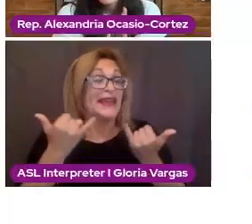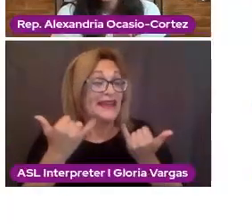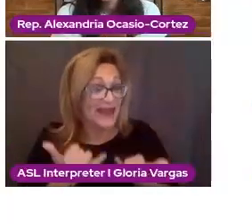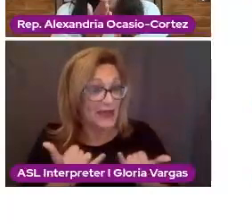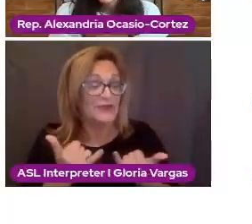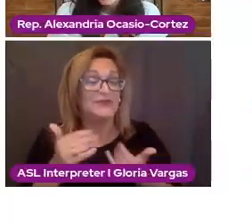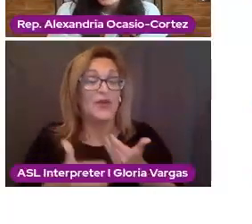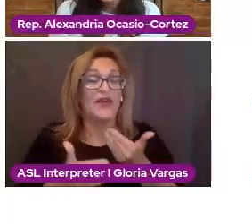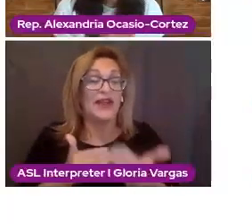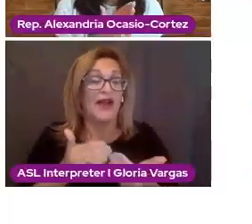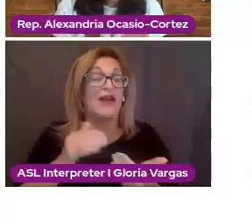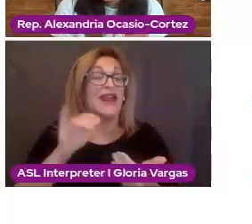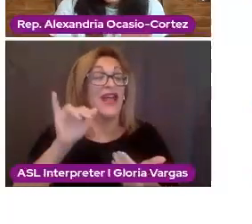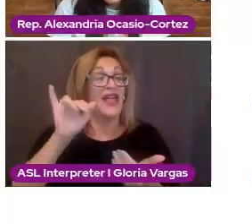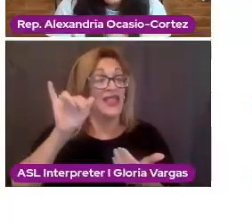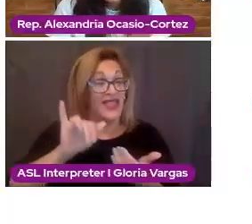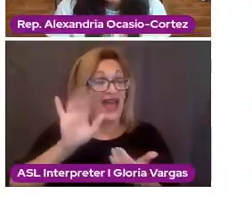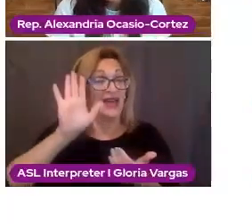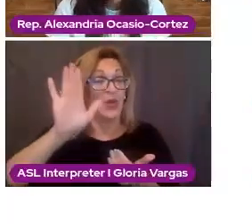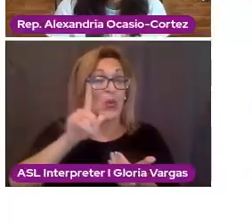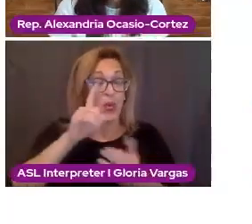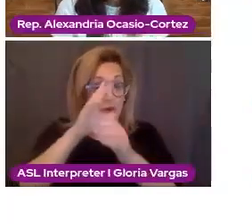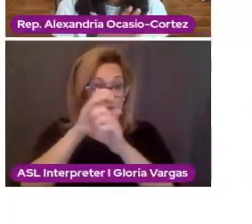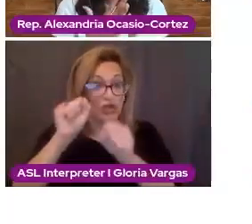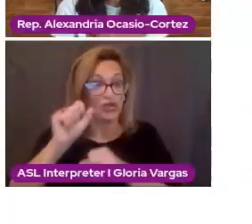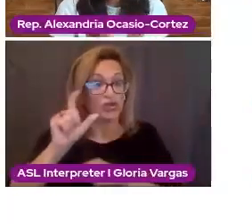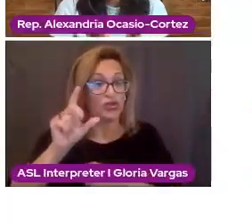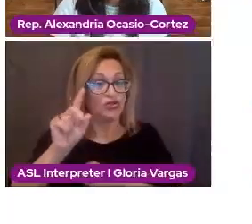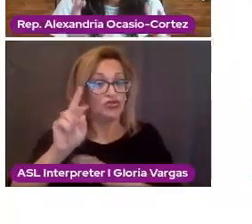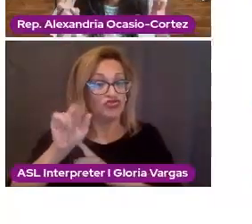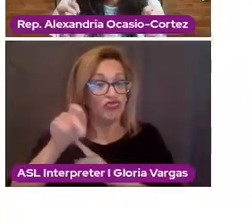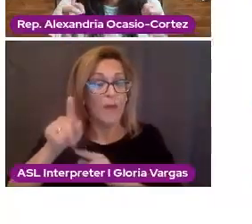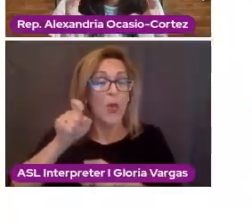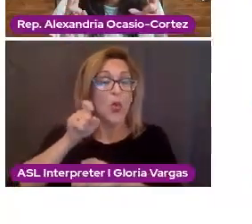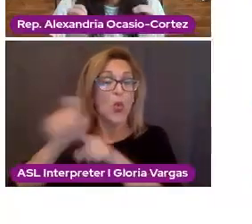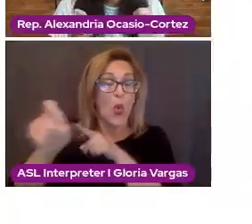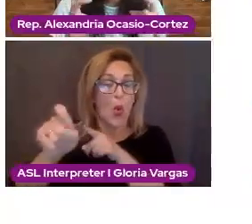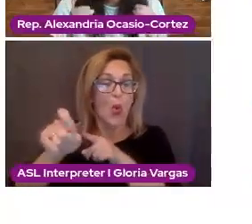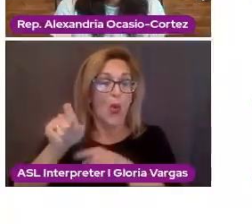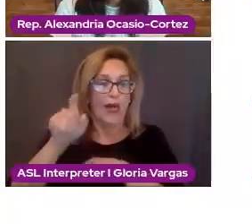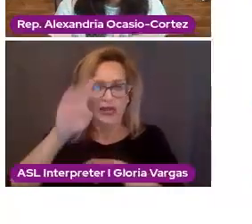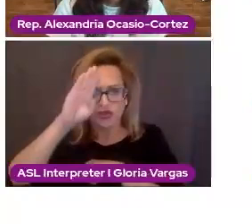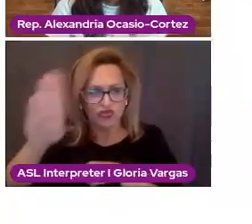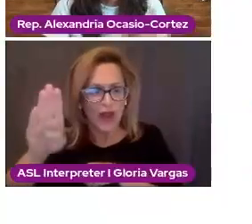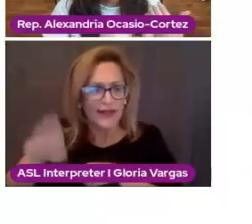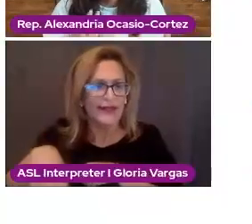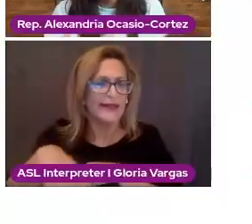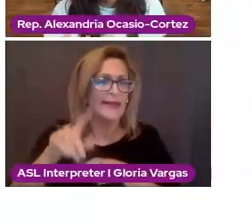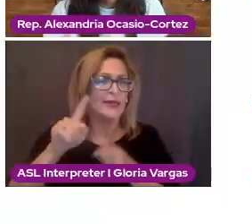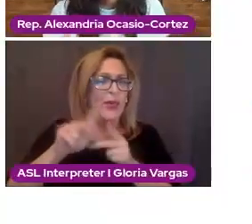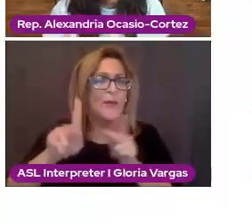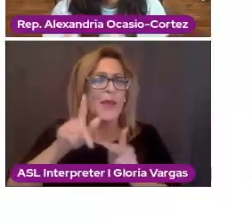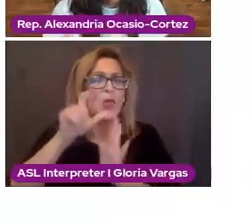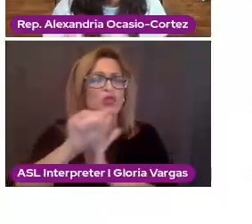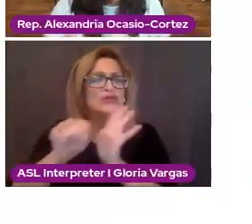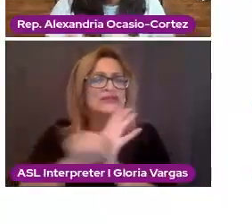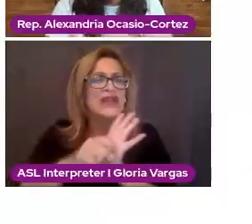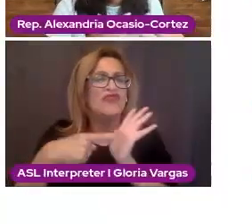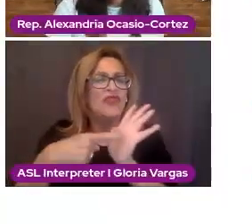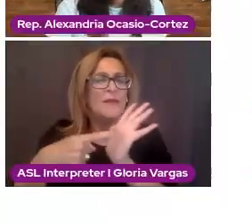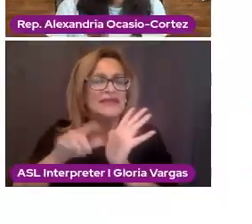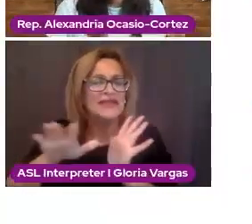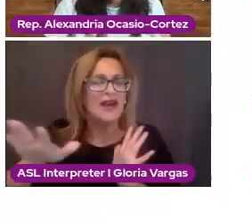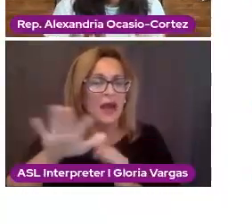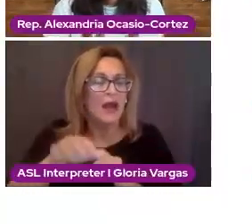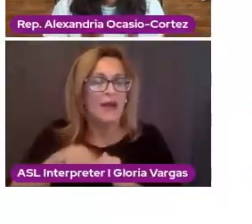also directly called state election officials and asked them to, quote unquote, find votes, including there